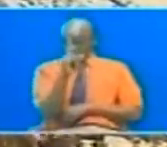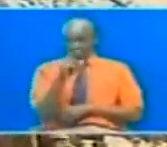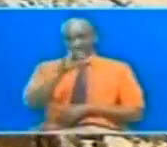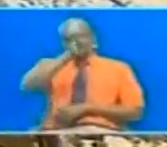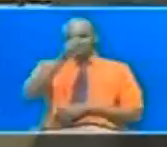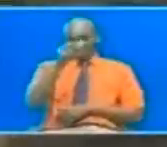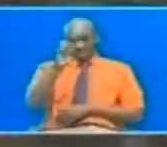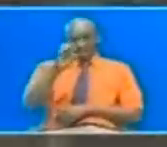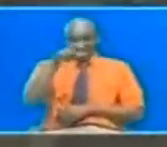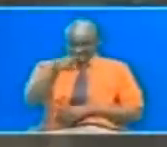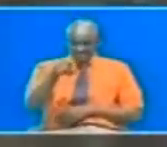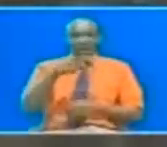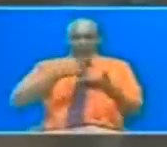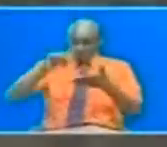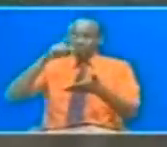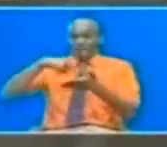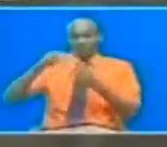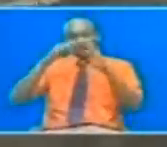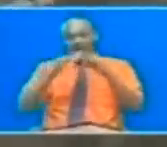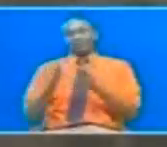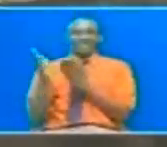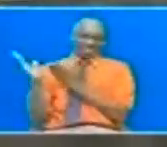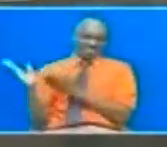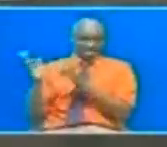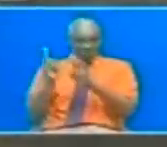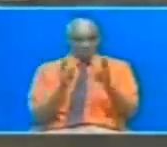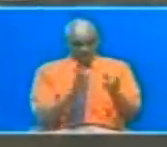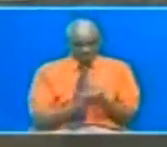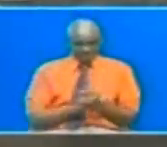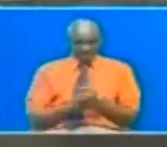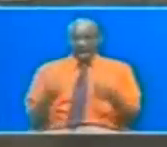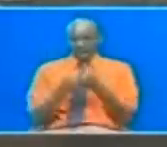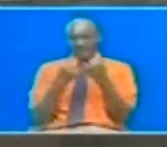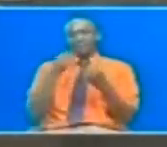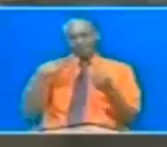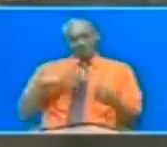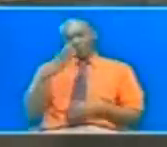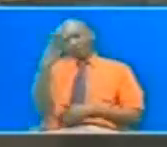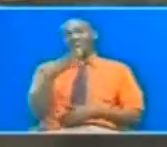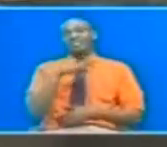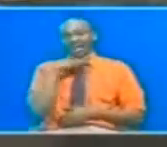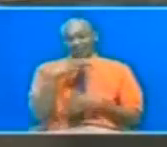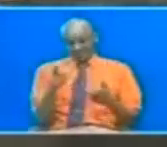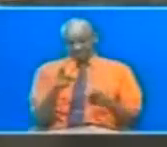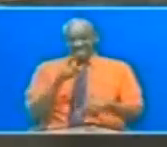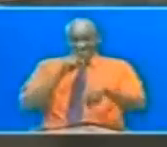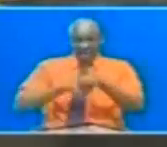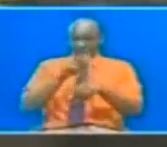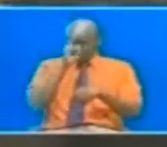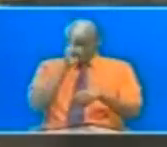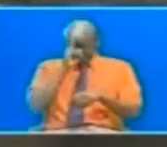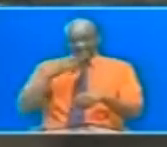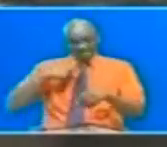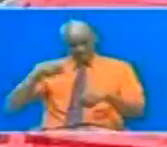Wanjiku, who is accused of approving the construction of the Huruma flat that led to the death of 5 people as police compile murder